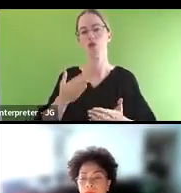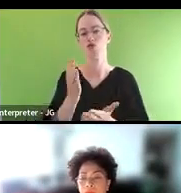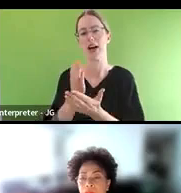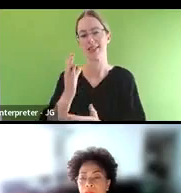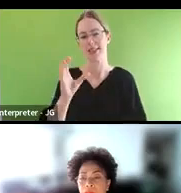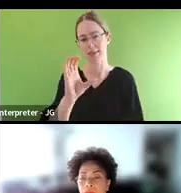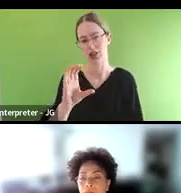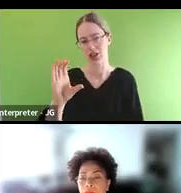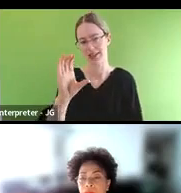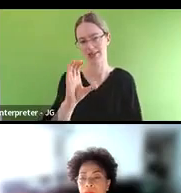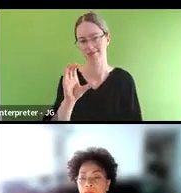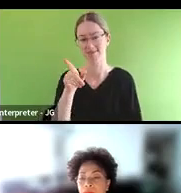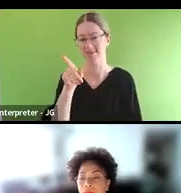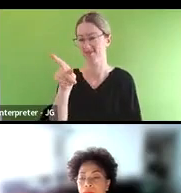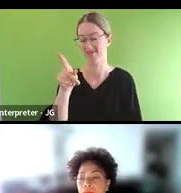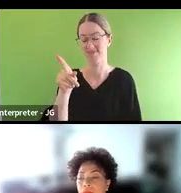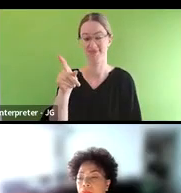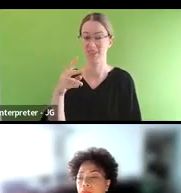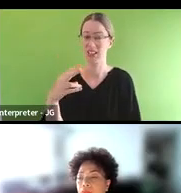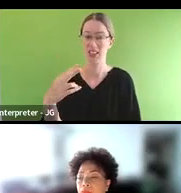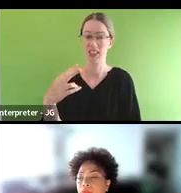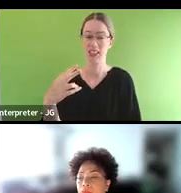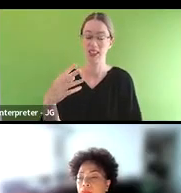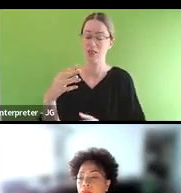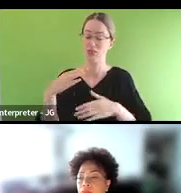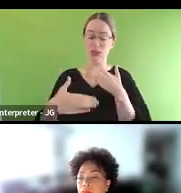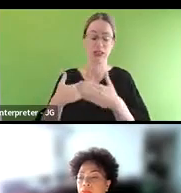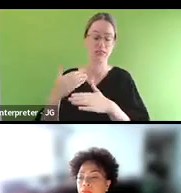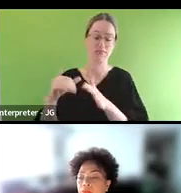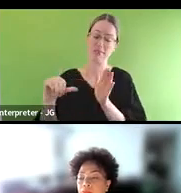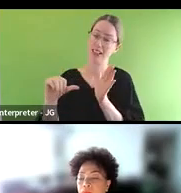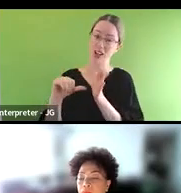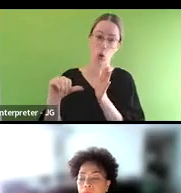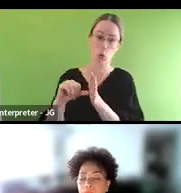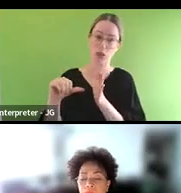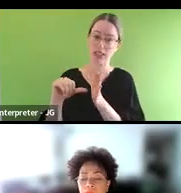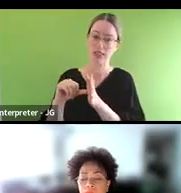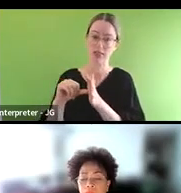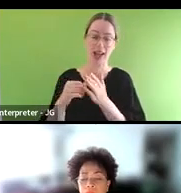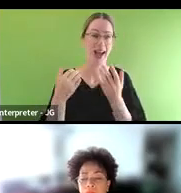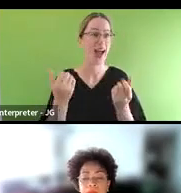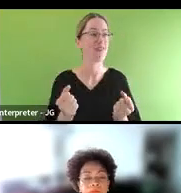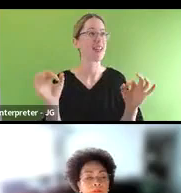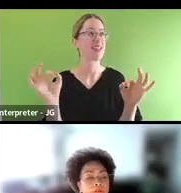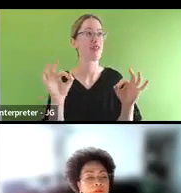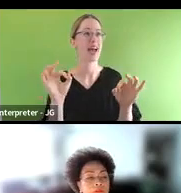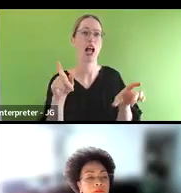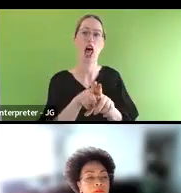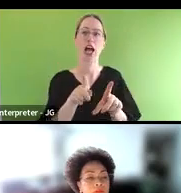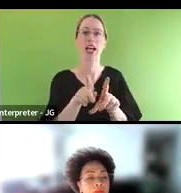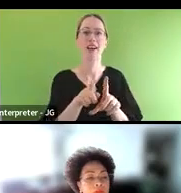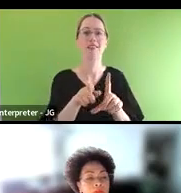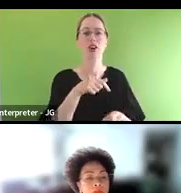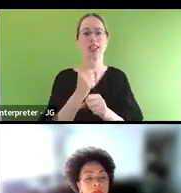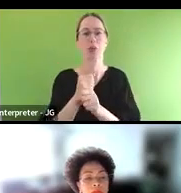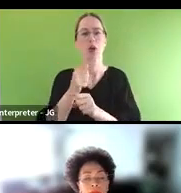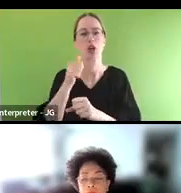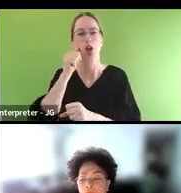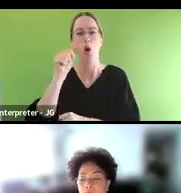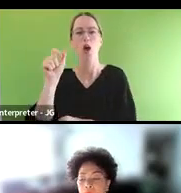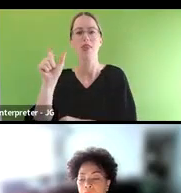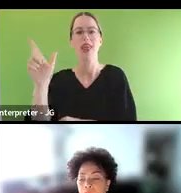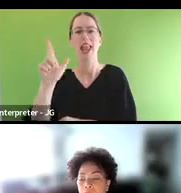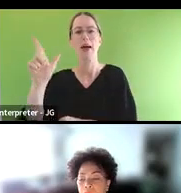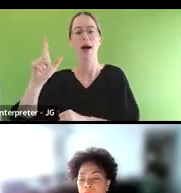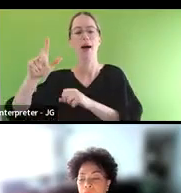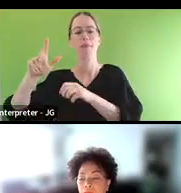And that is a difficult and fraught process. Whereas we don't have something equivalent to, for example, the Labour Inspectorate